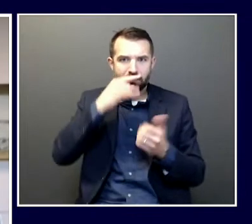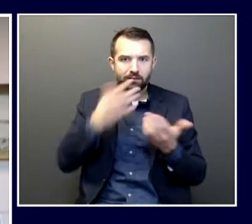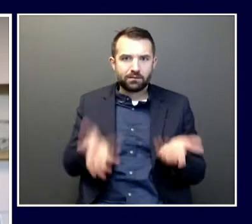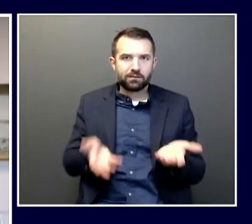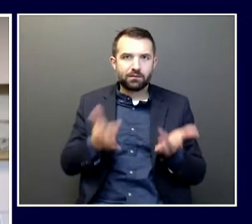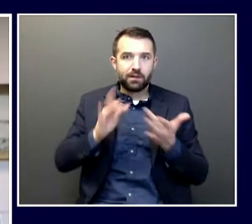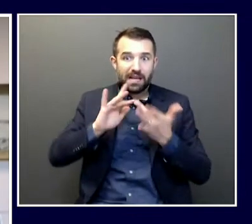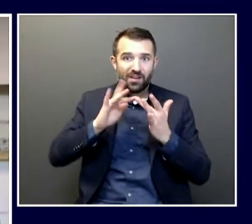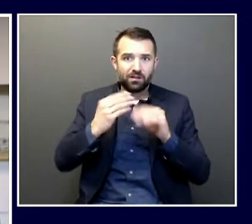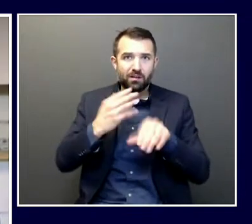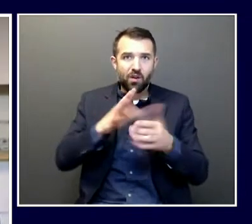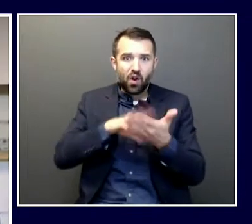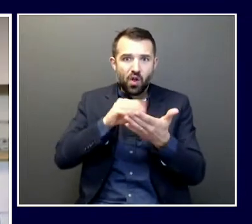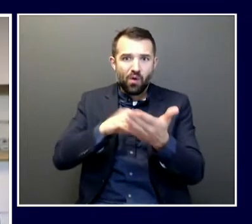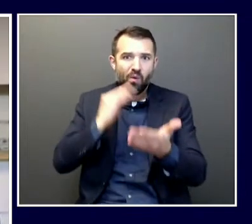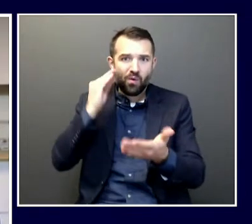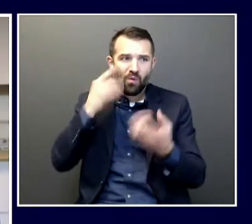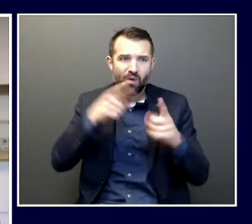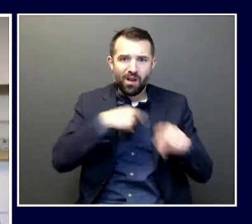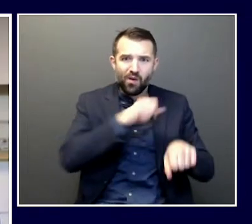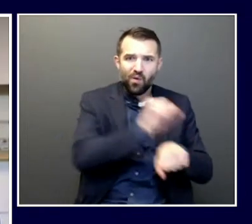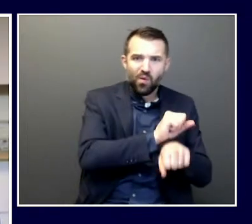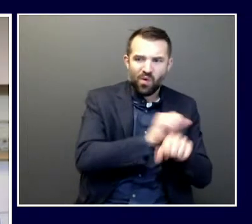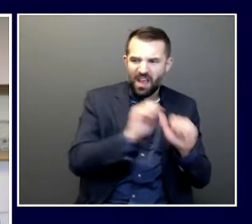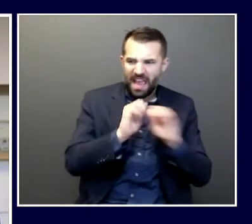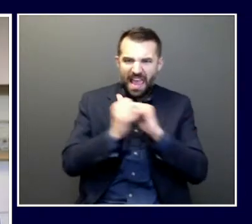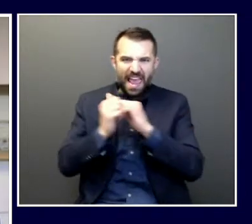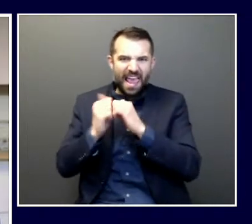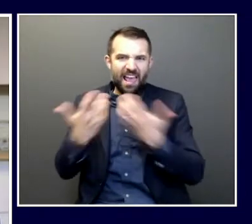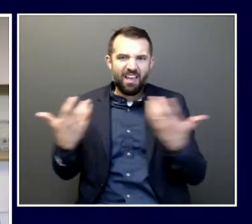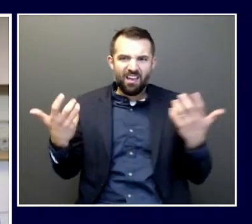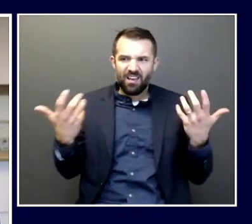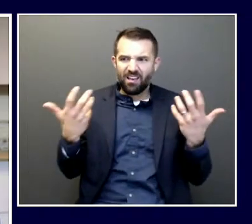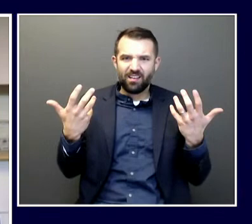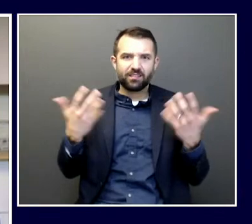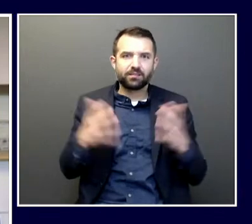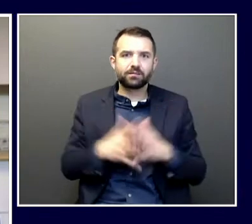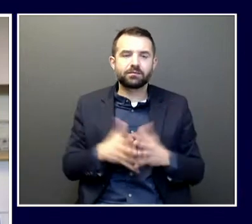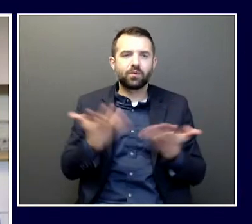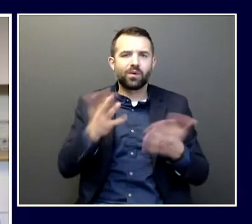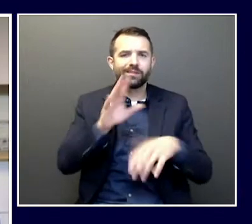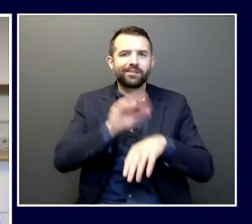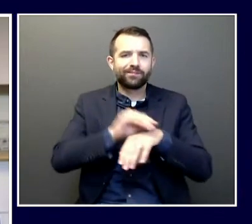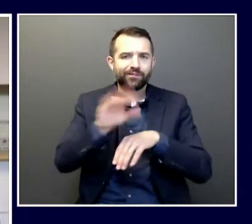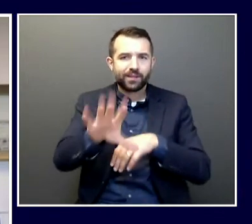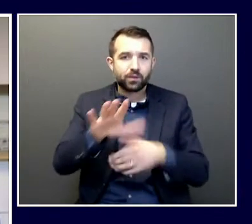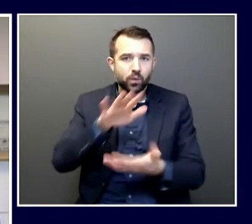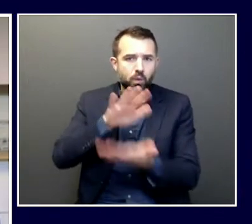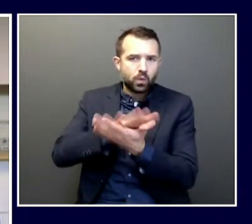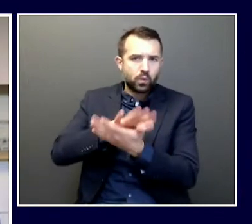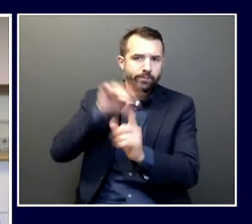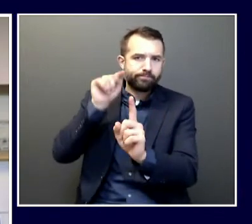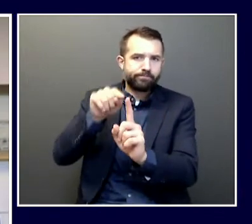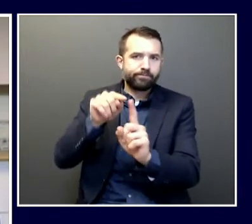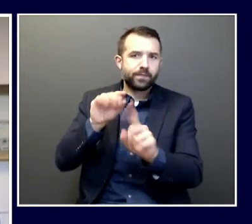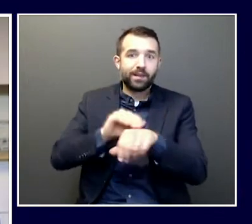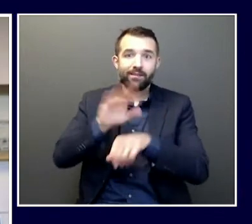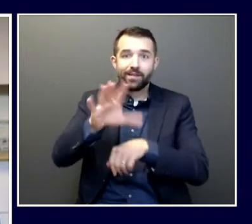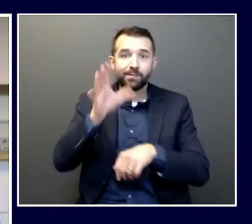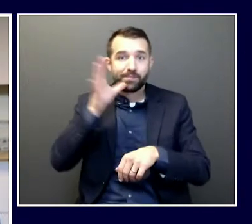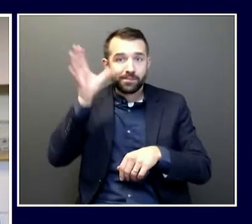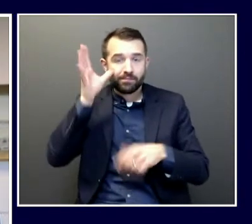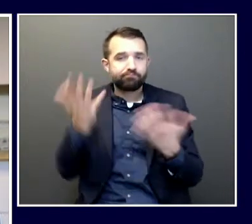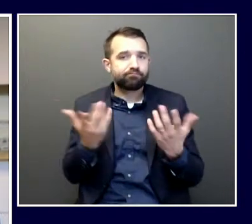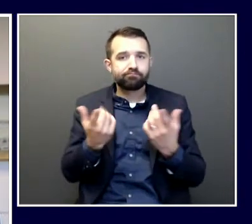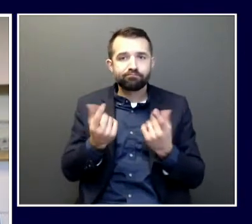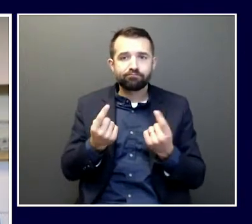any advice or recommendations that you can provide to one, school districts, and two, parents to help them with this issue? And Commissioner Lambrew,